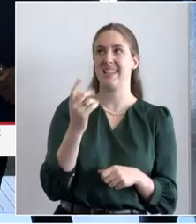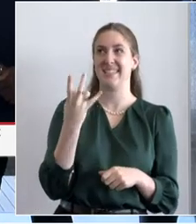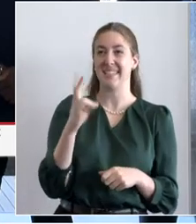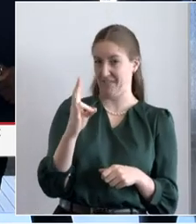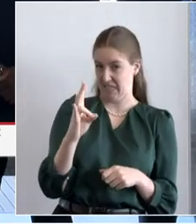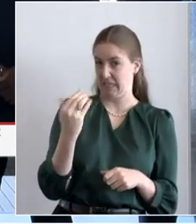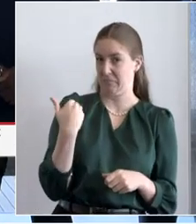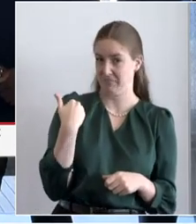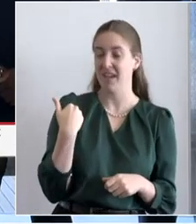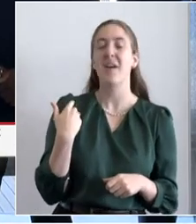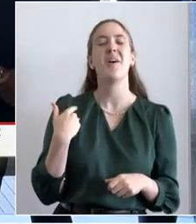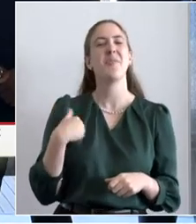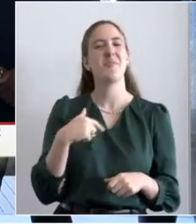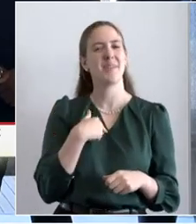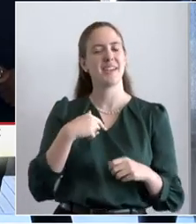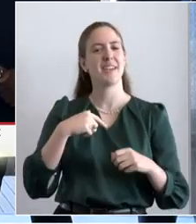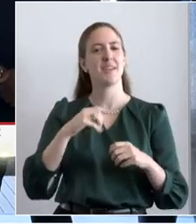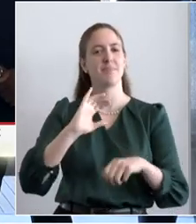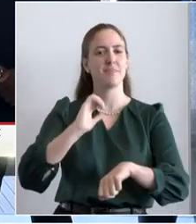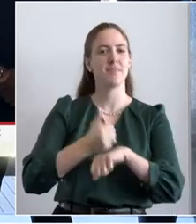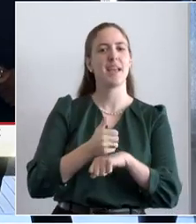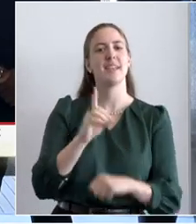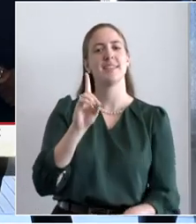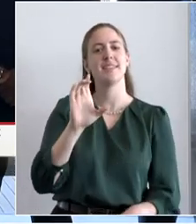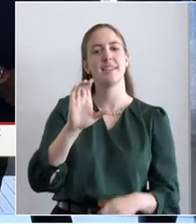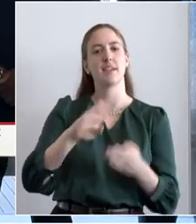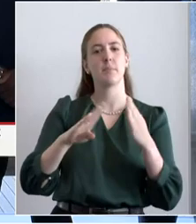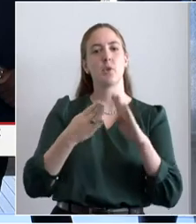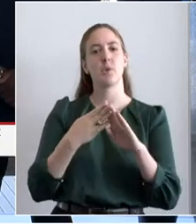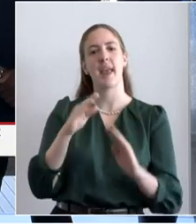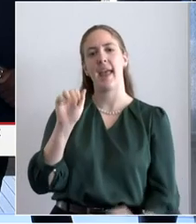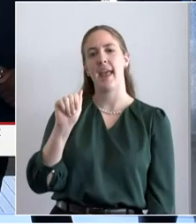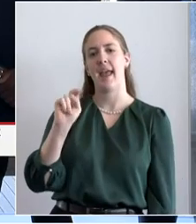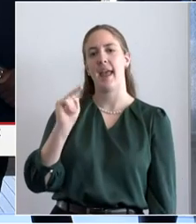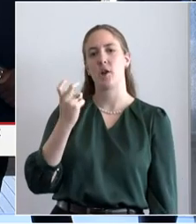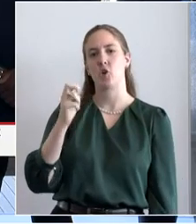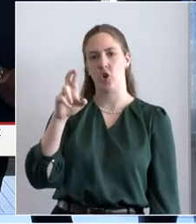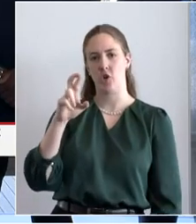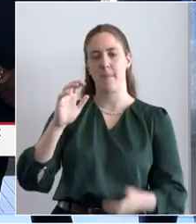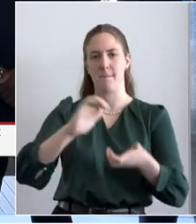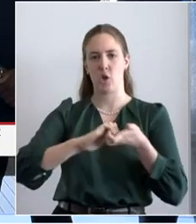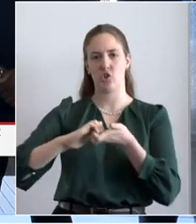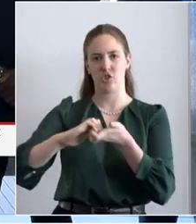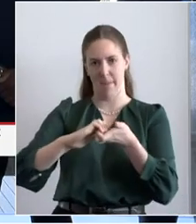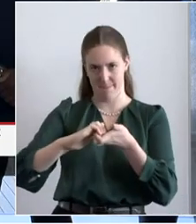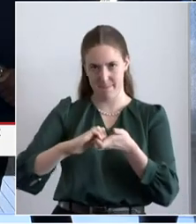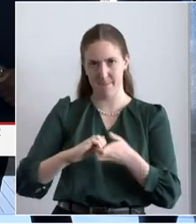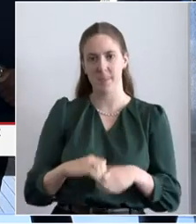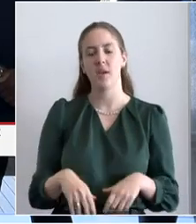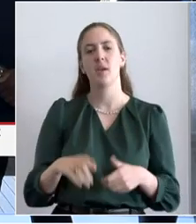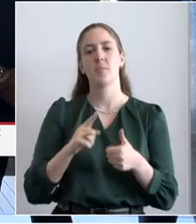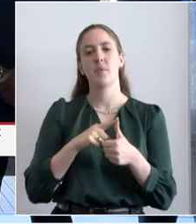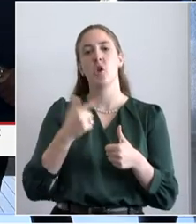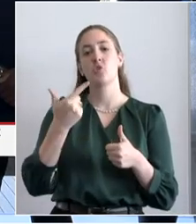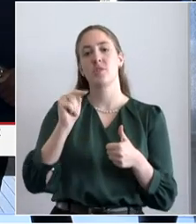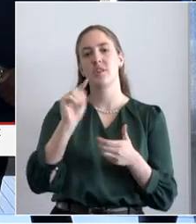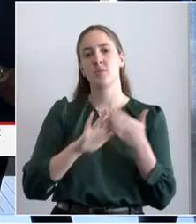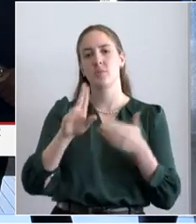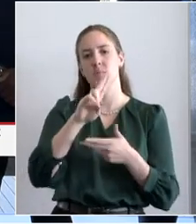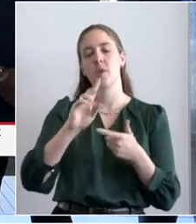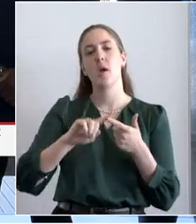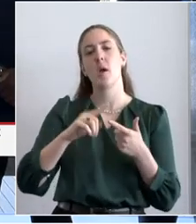2017, we launched the DC Community Anchor Partnership, at that time with 4 institutions: Georgetown University, Bridgepoint